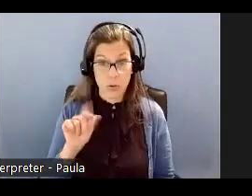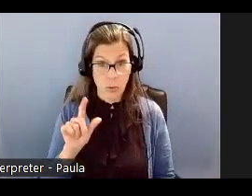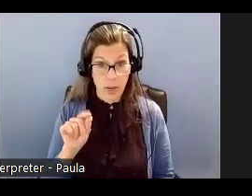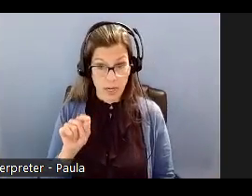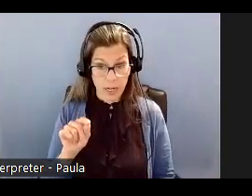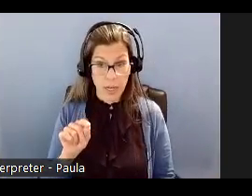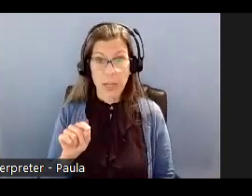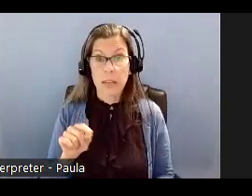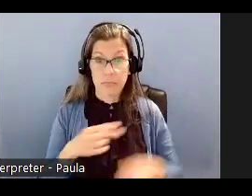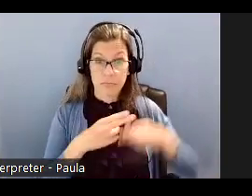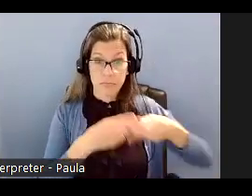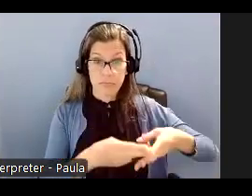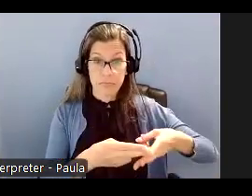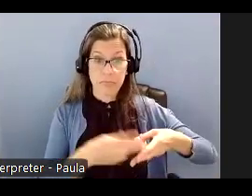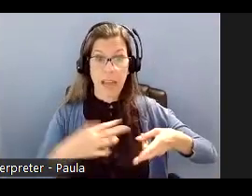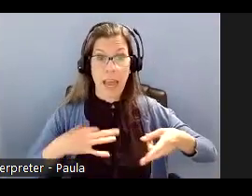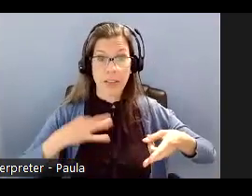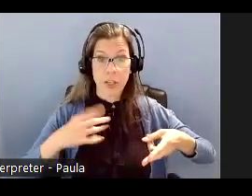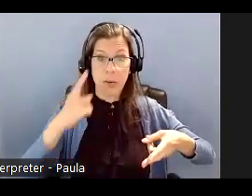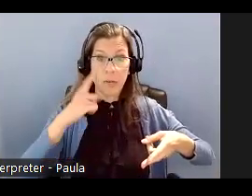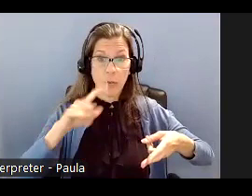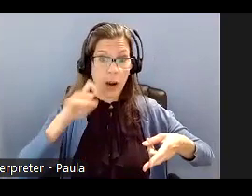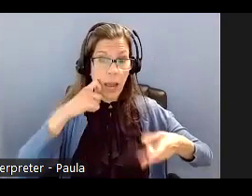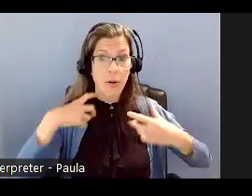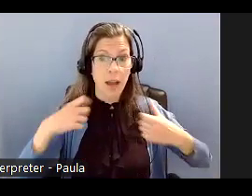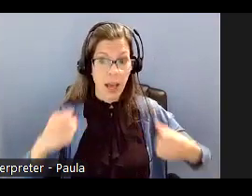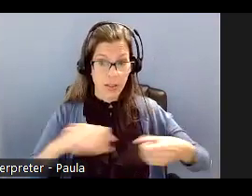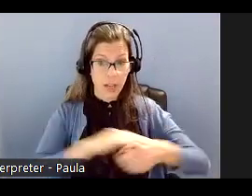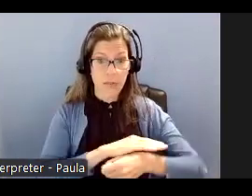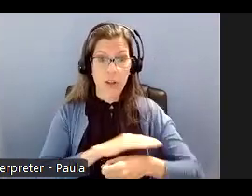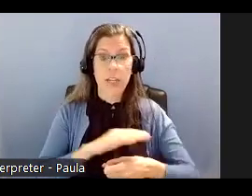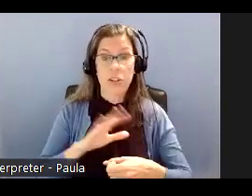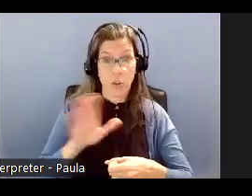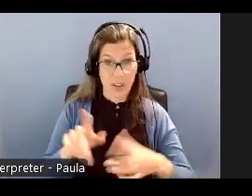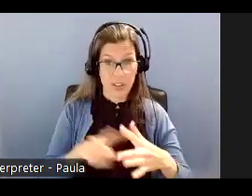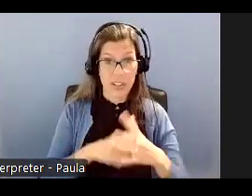deemed eligible for Apple Health expansion, their coverage will begin on July 1st.